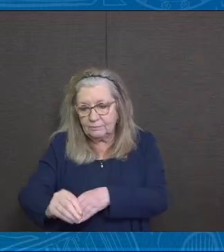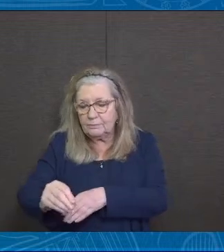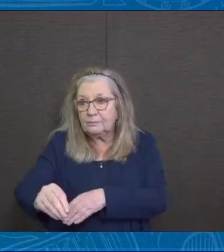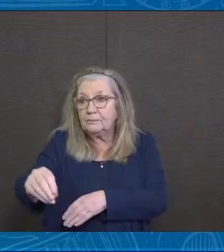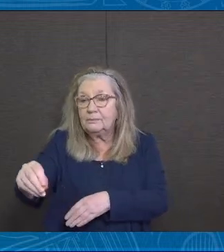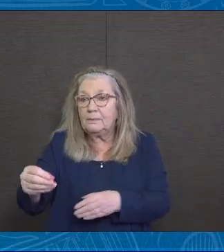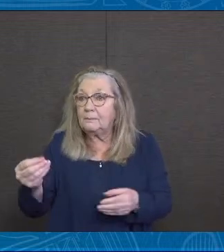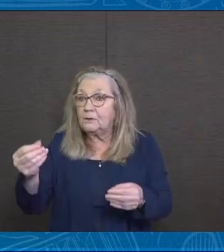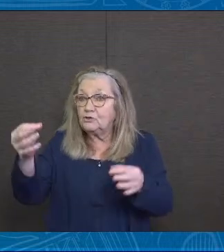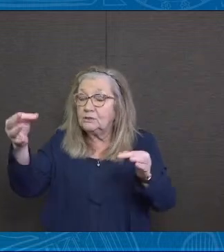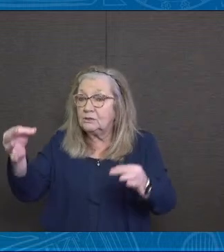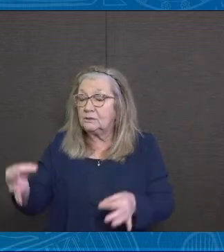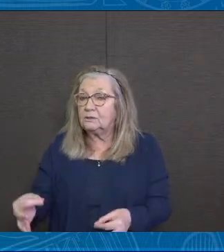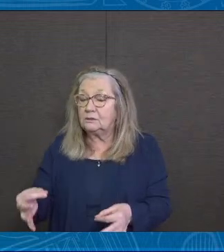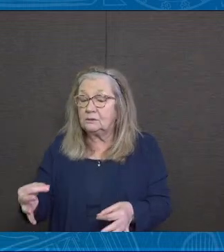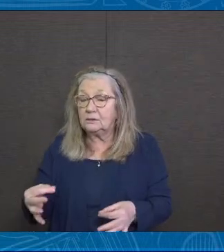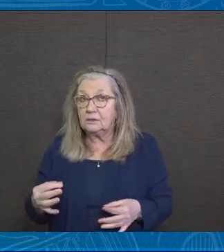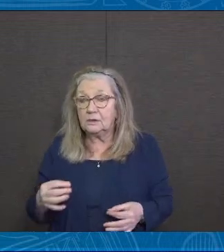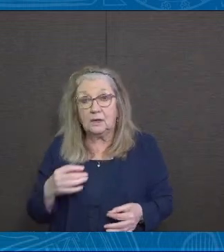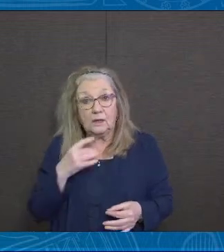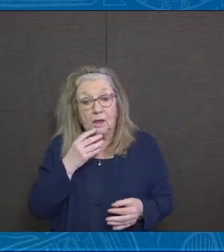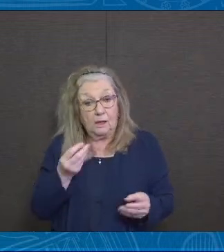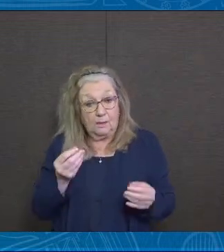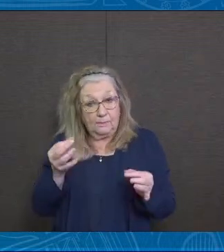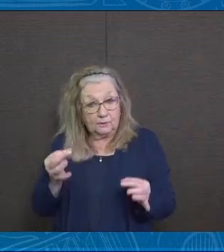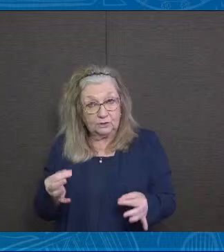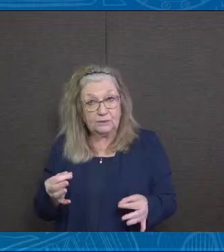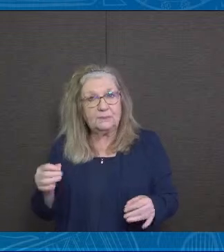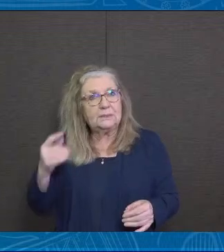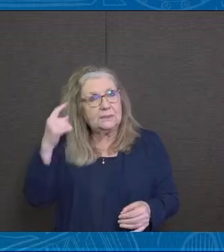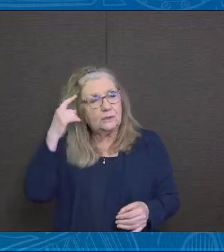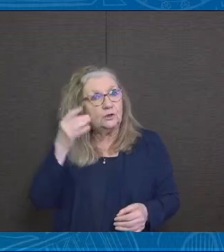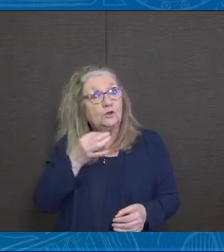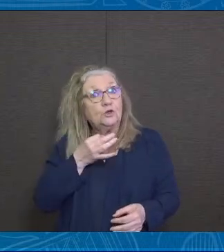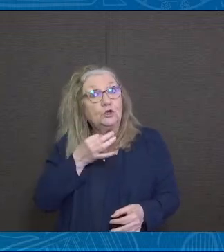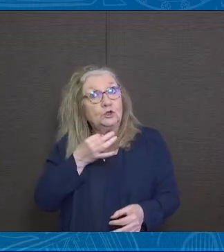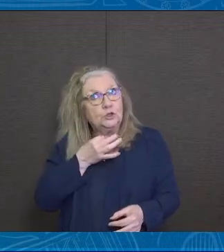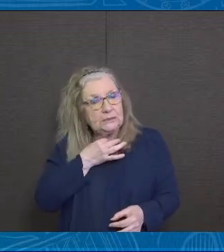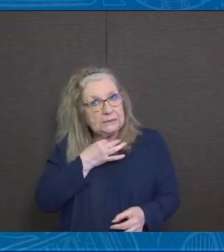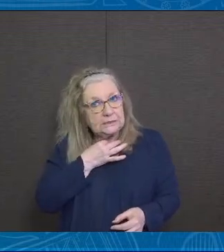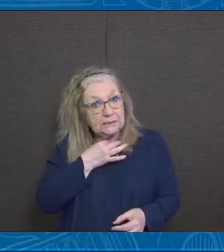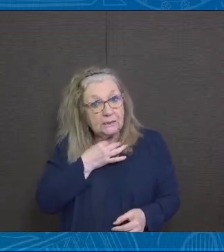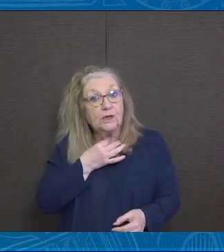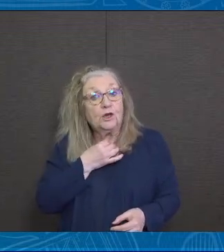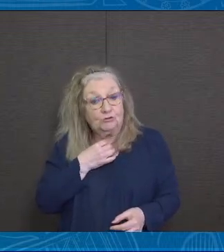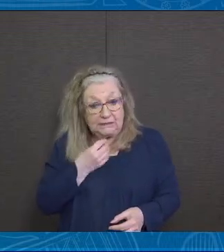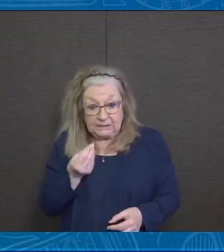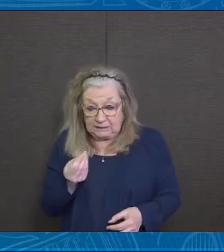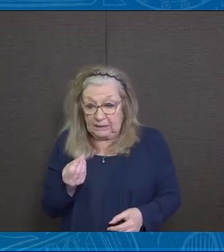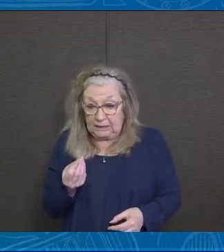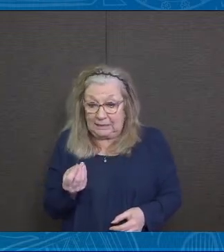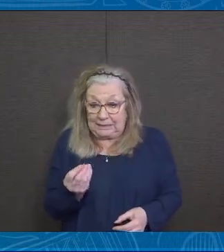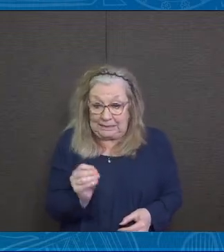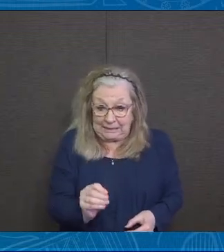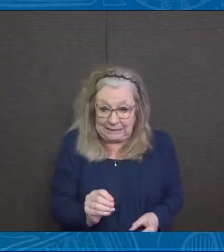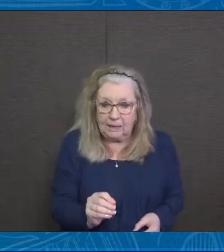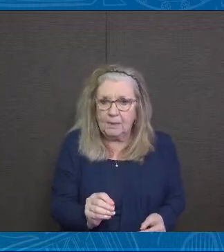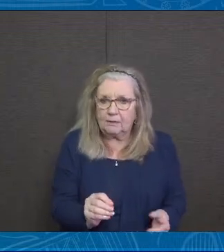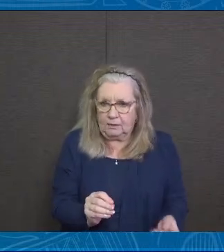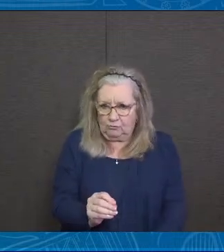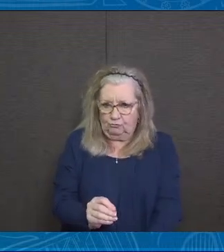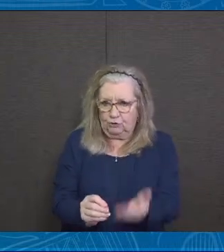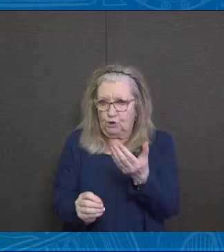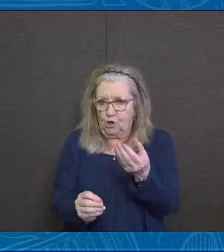allocations are based that also not only talks about the risks, but also the returns on the investment. It sees it as an investment rather than a budget